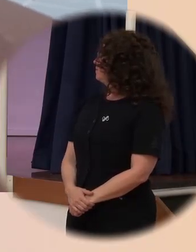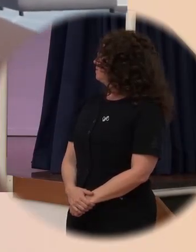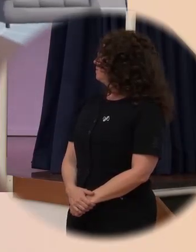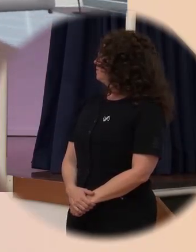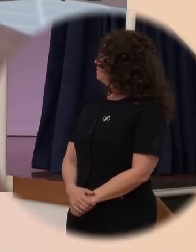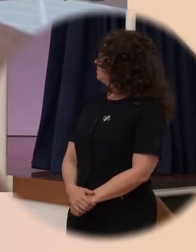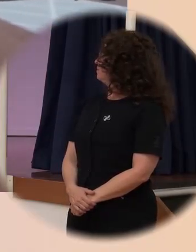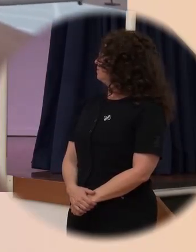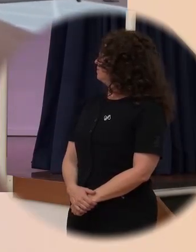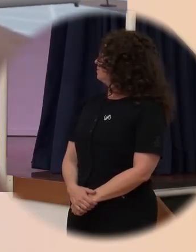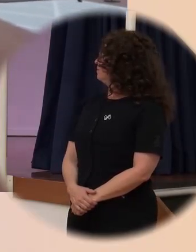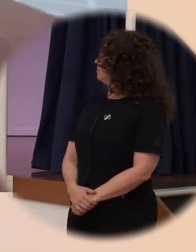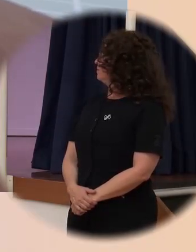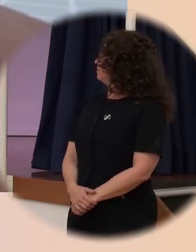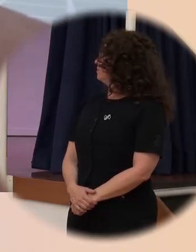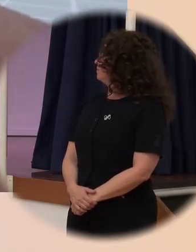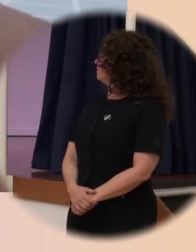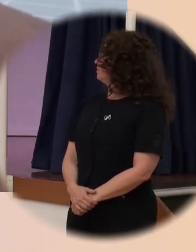Yeah.